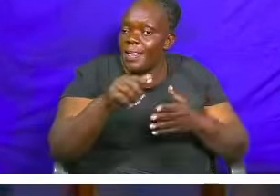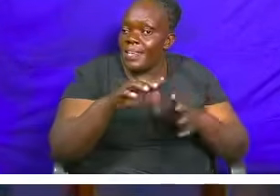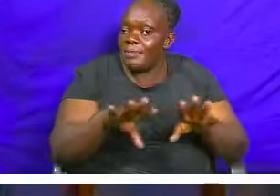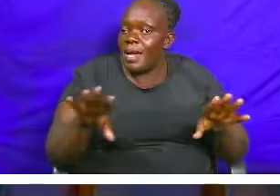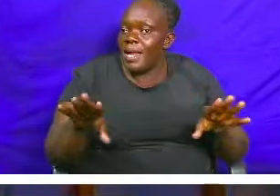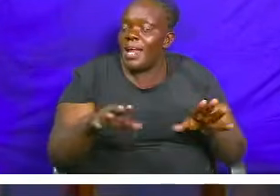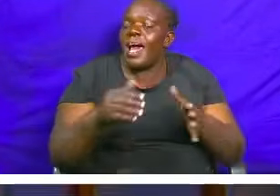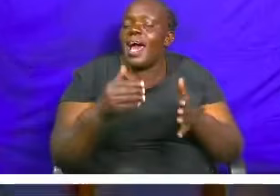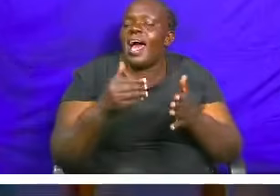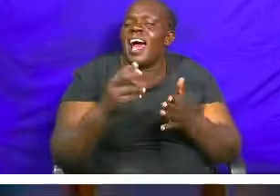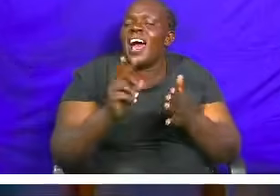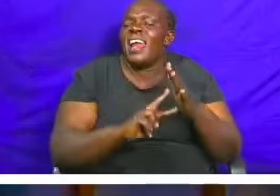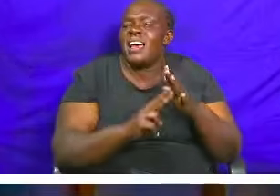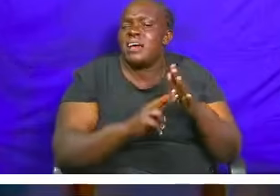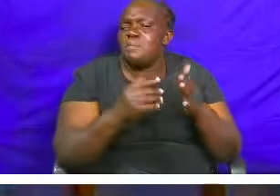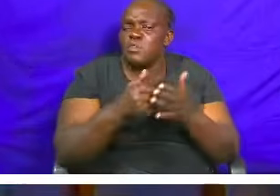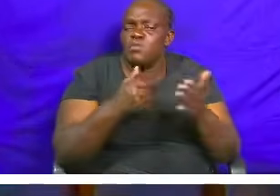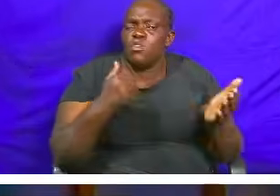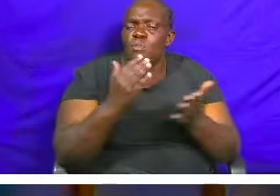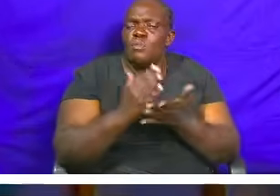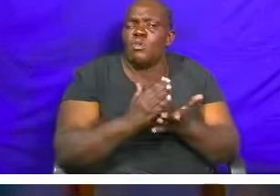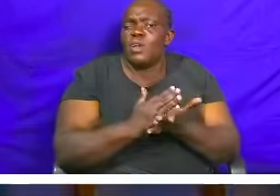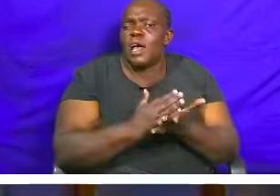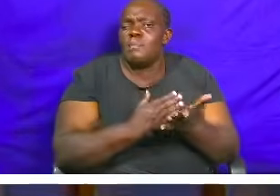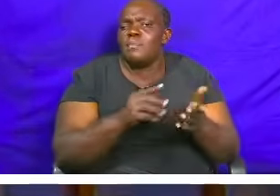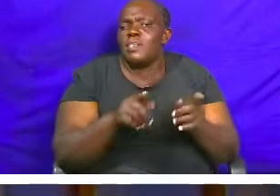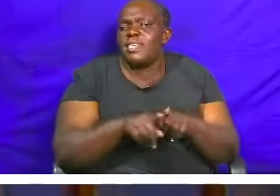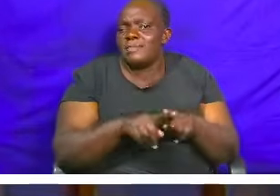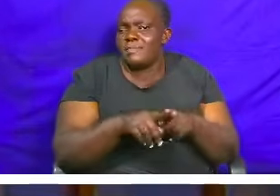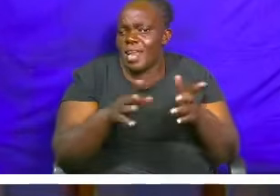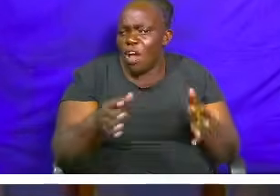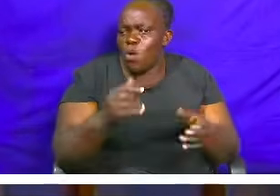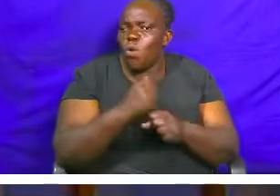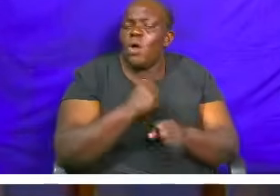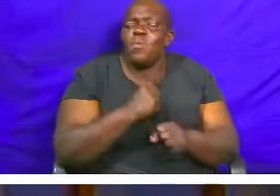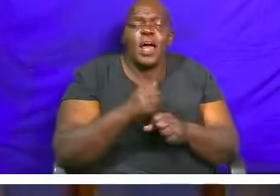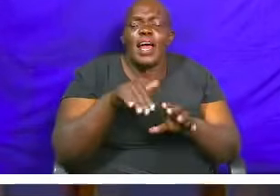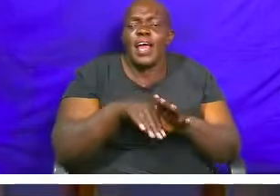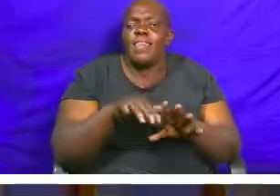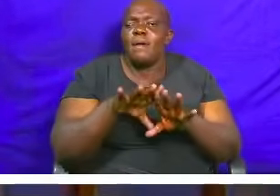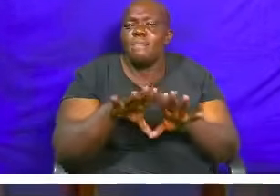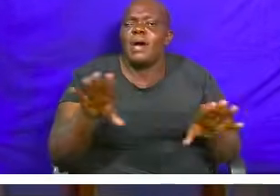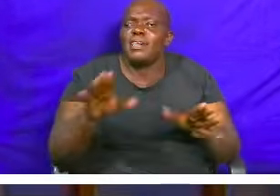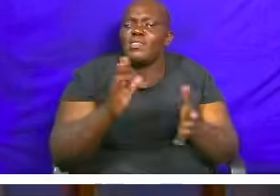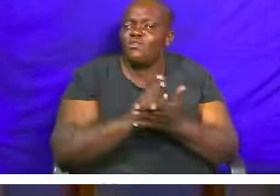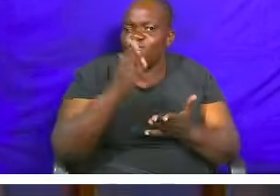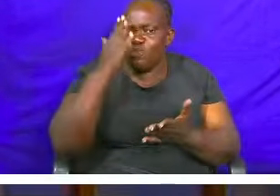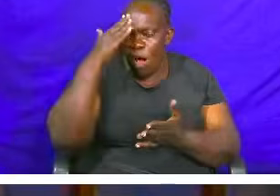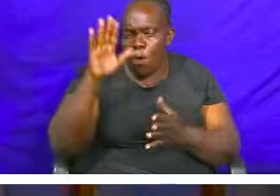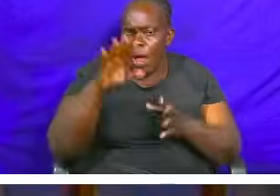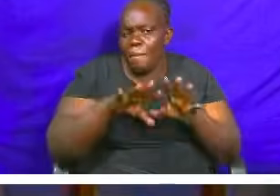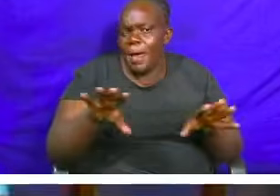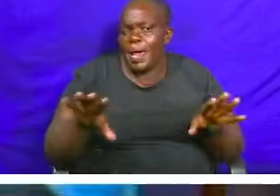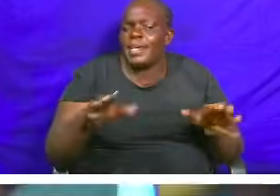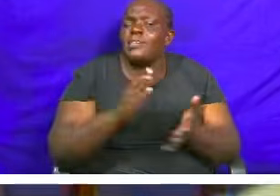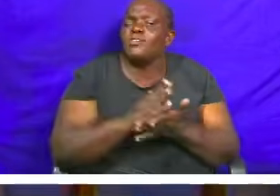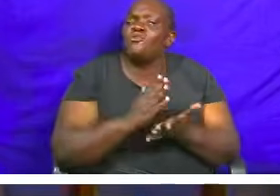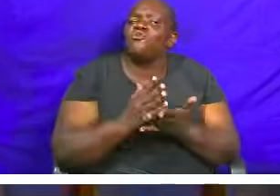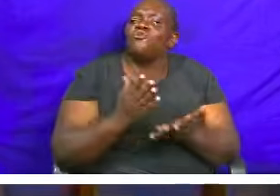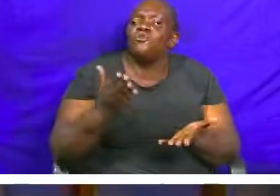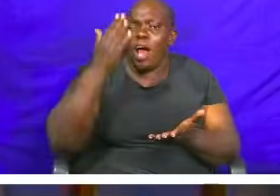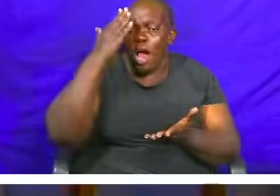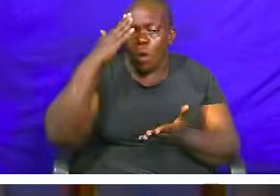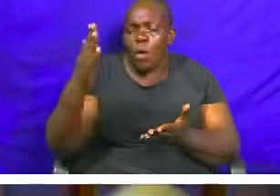old regime, and they were dealing with those companies. So they were already very conversant with the market. They were conversant with the market. They were conversant with